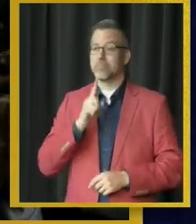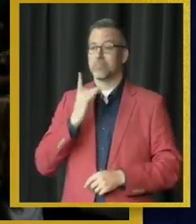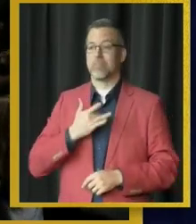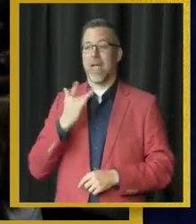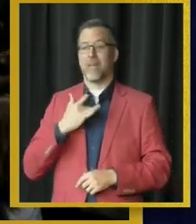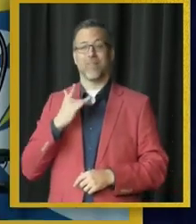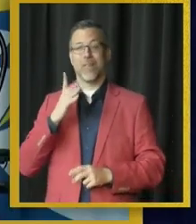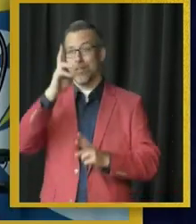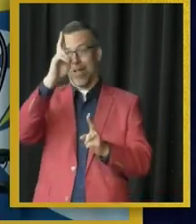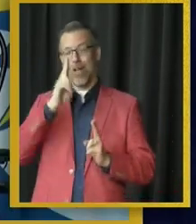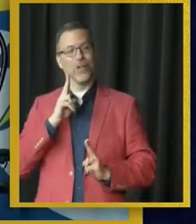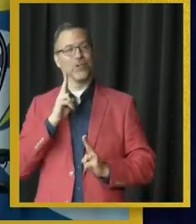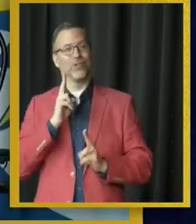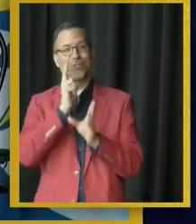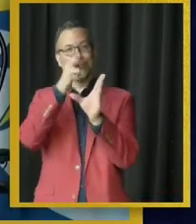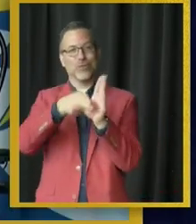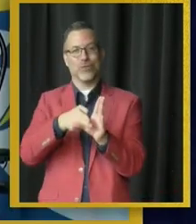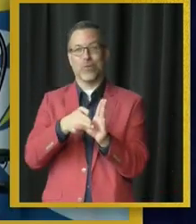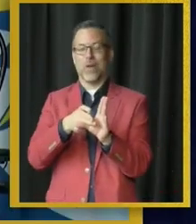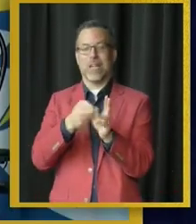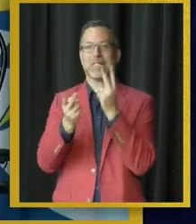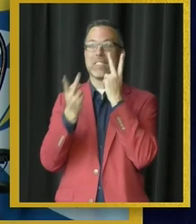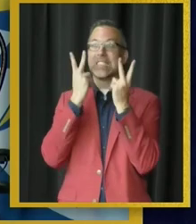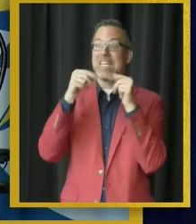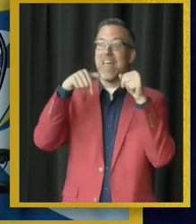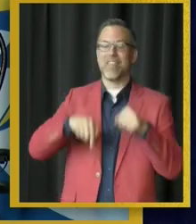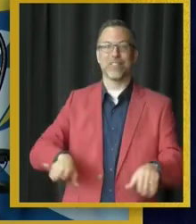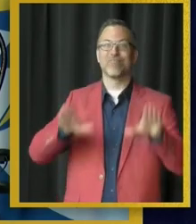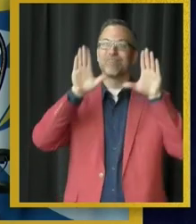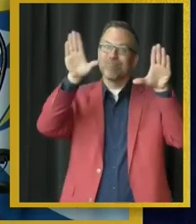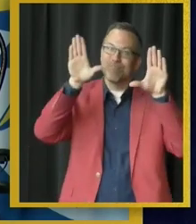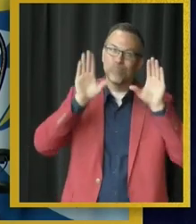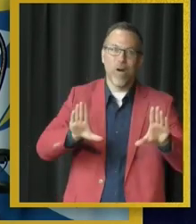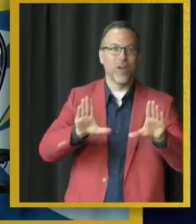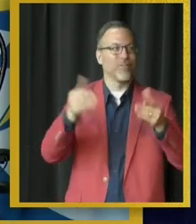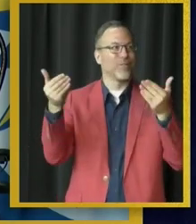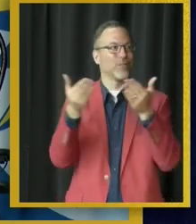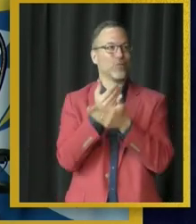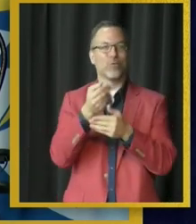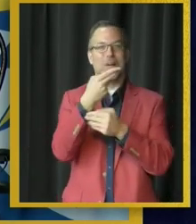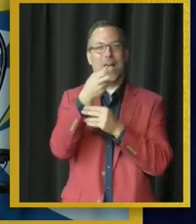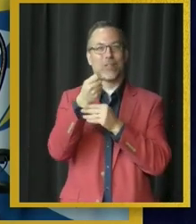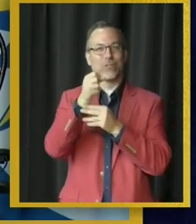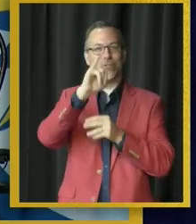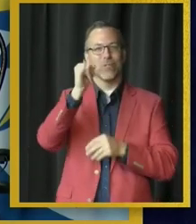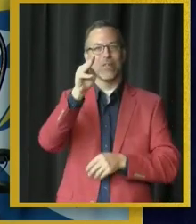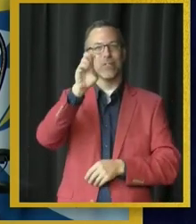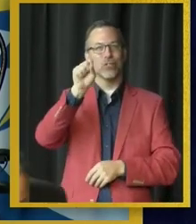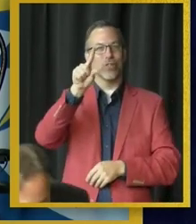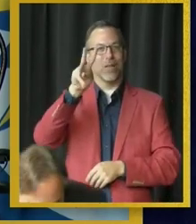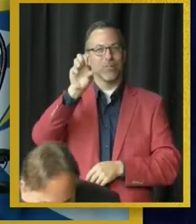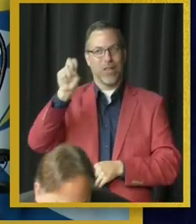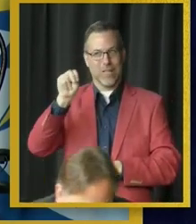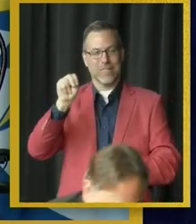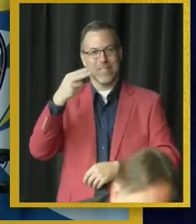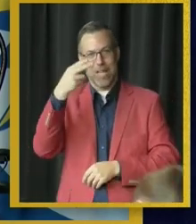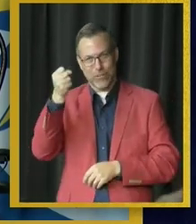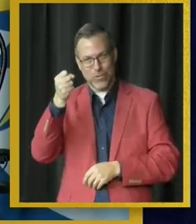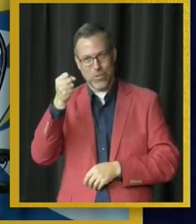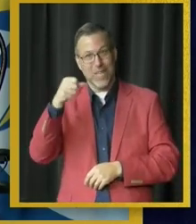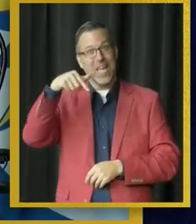I am honored to join you today at this magnificent new James Lawson High School. And can you believe it? The